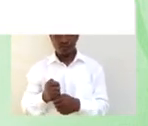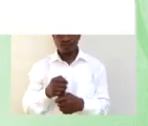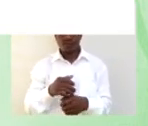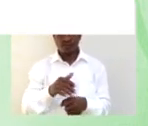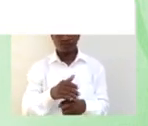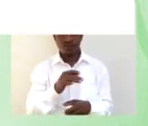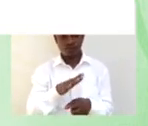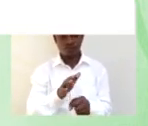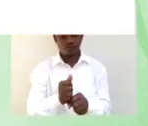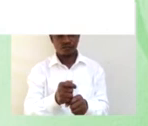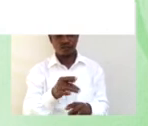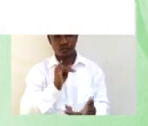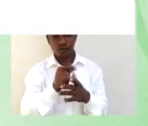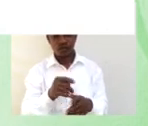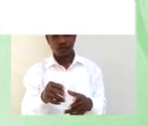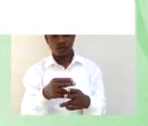last 2 weeks.